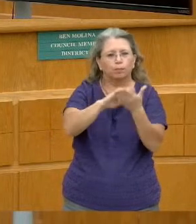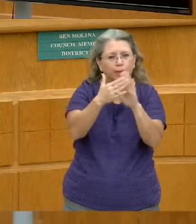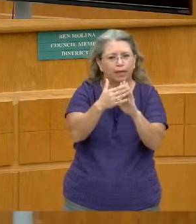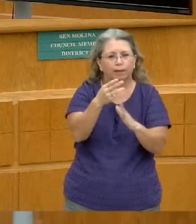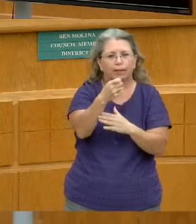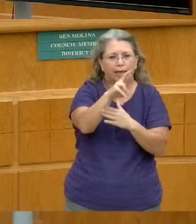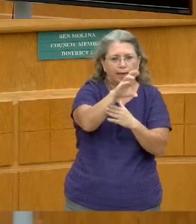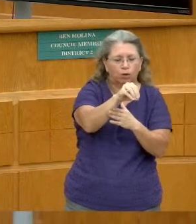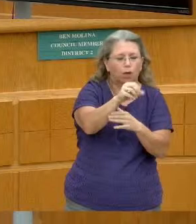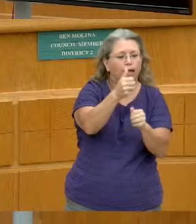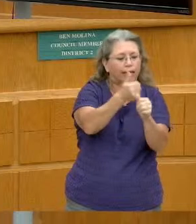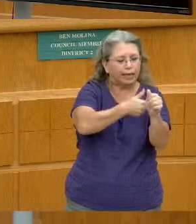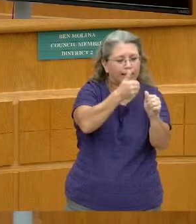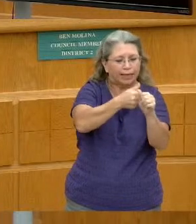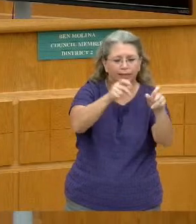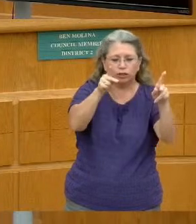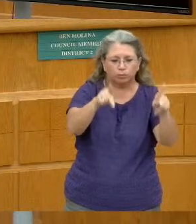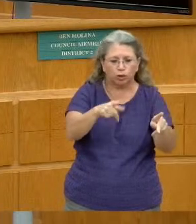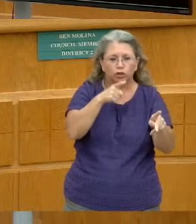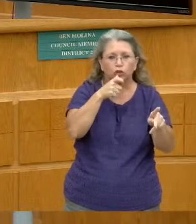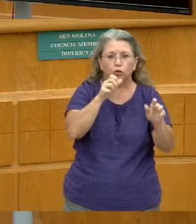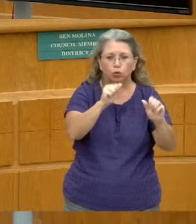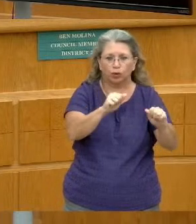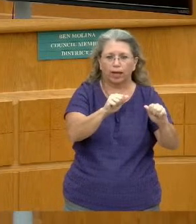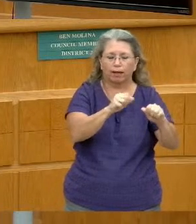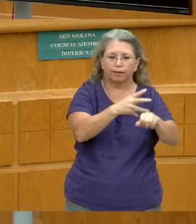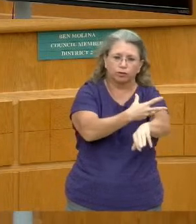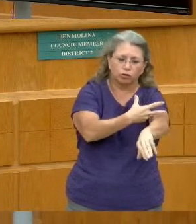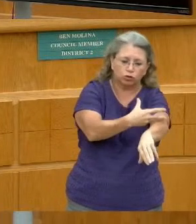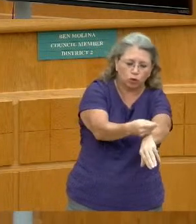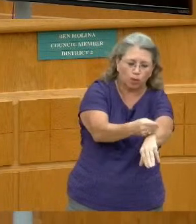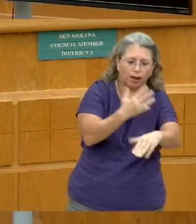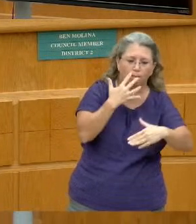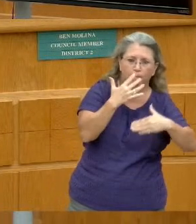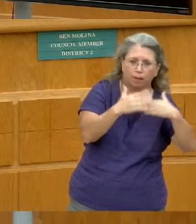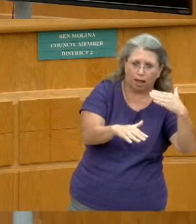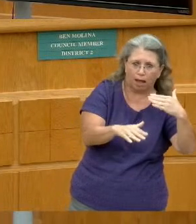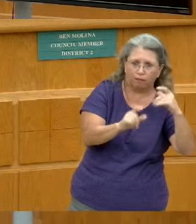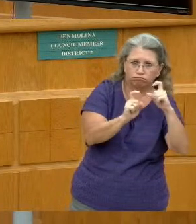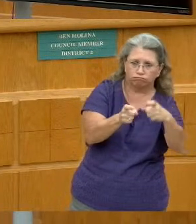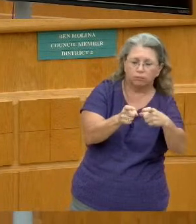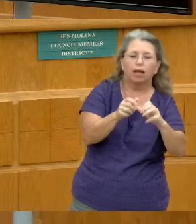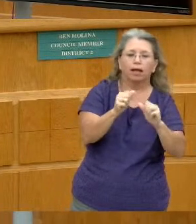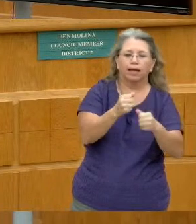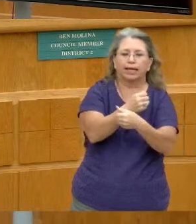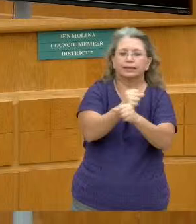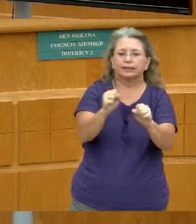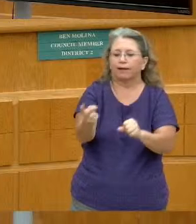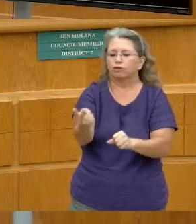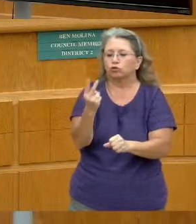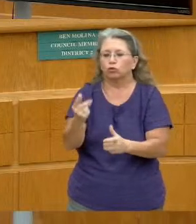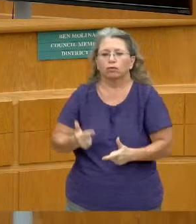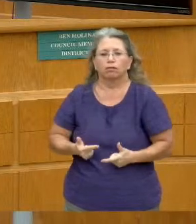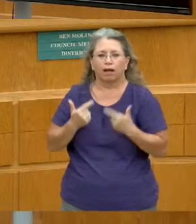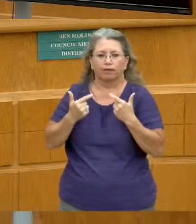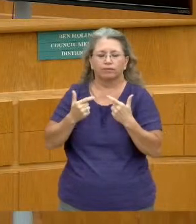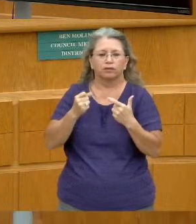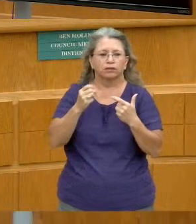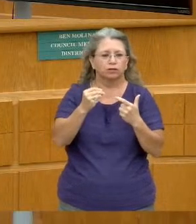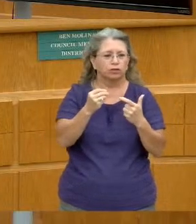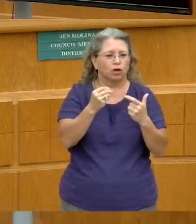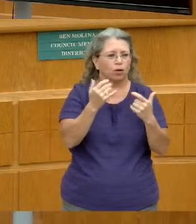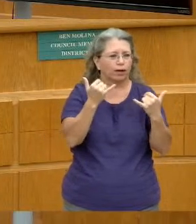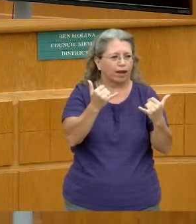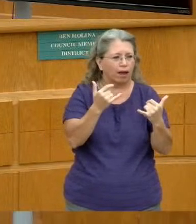can donate blood, we can save 2 lives. And so I'm calling on everybody listening to this right now. Do you